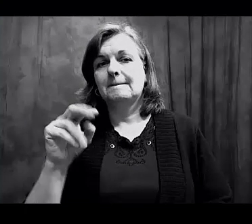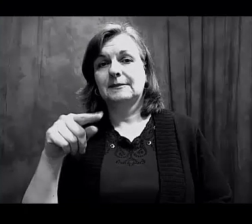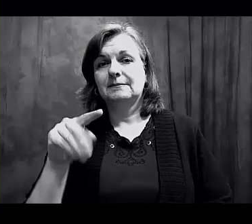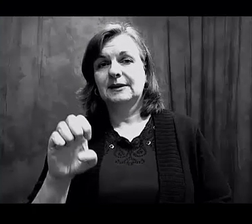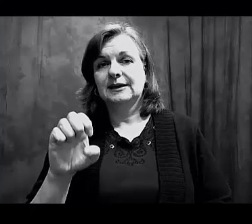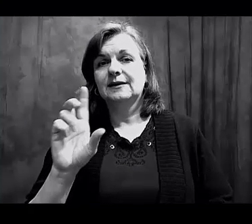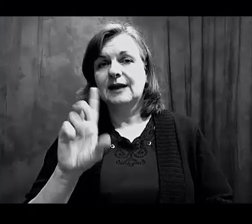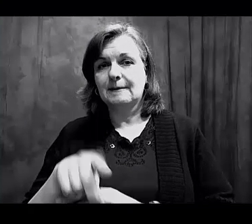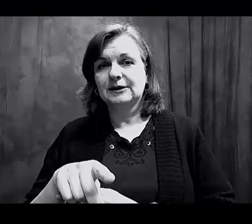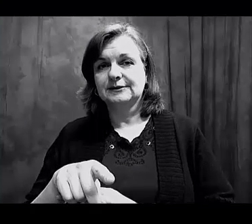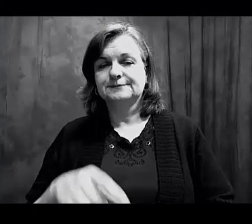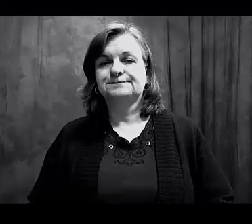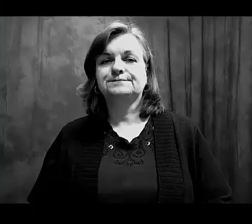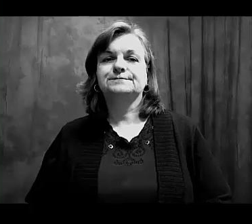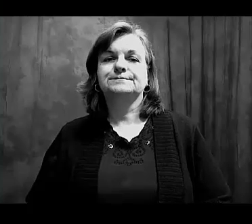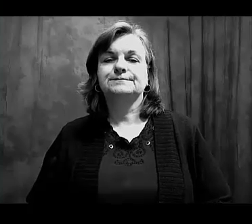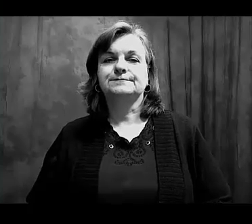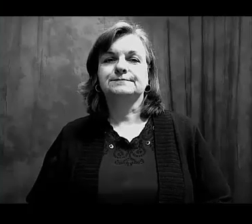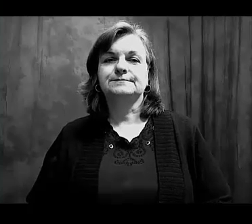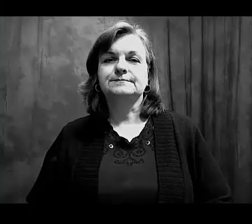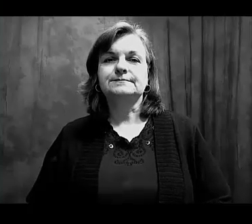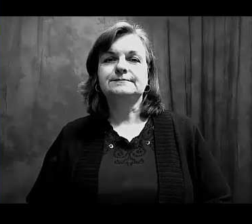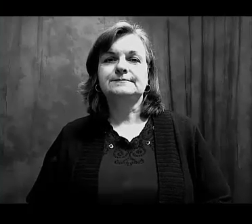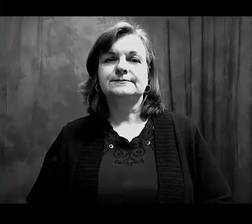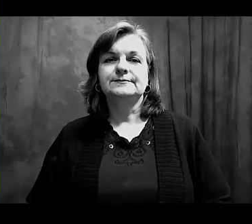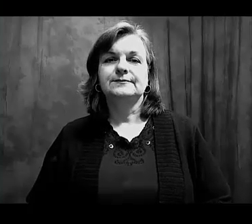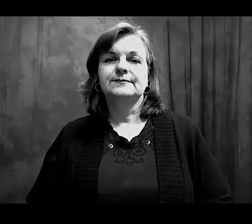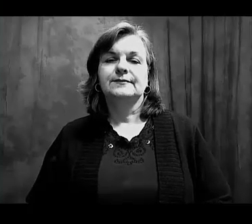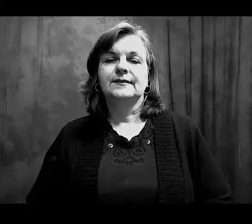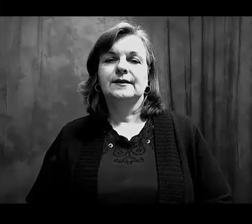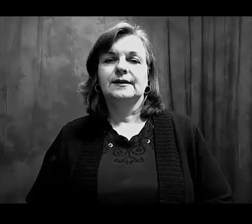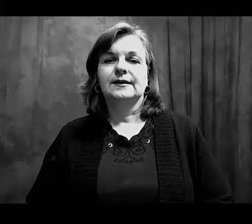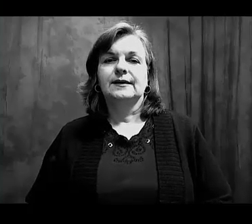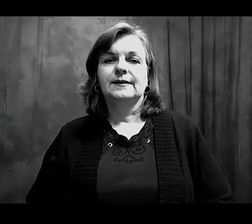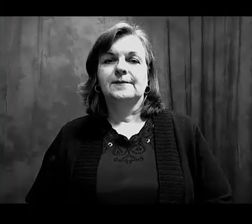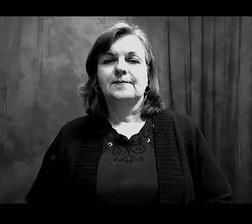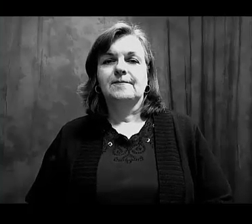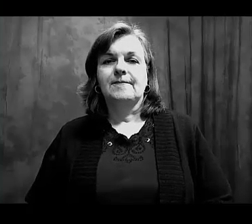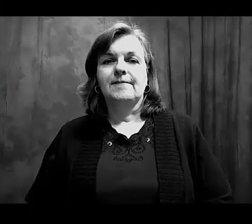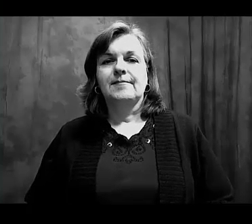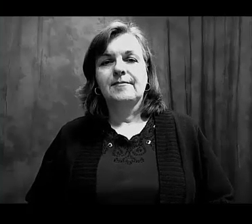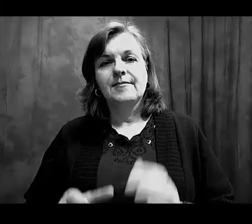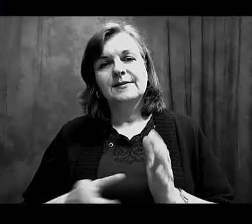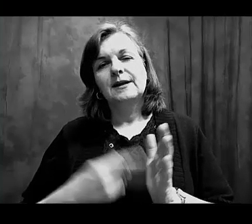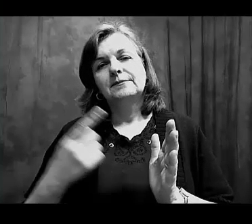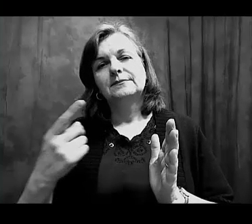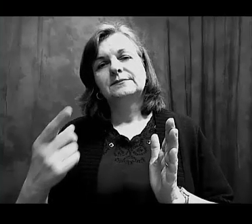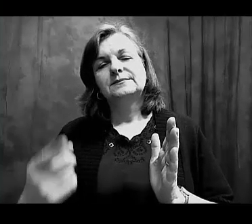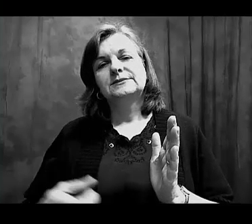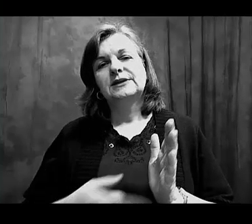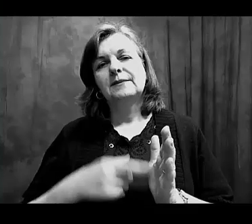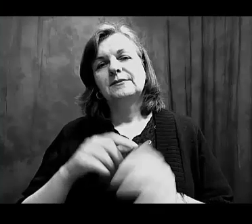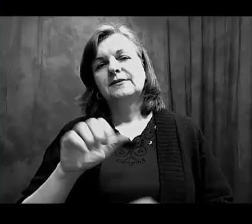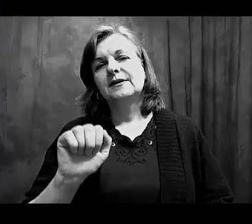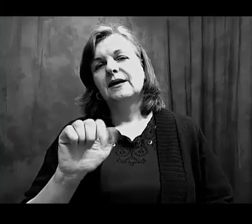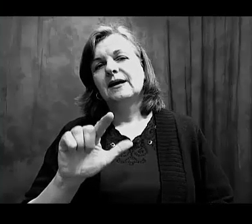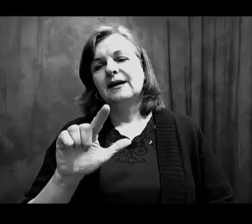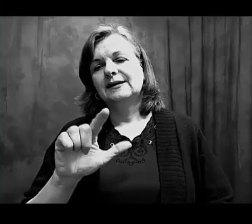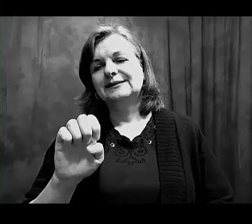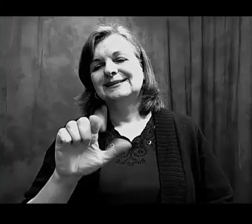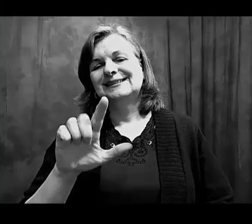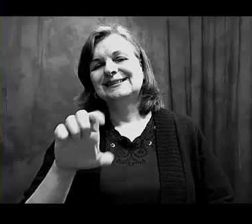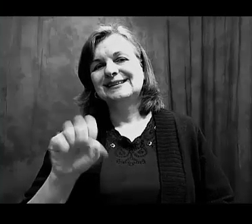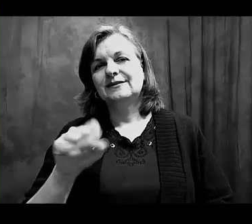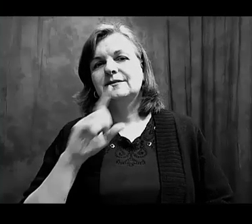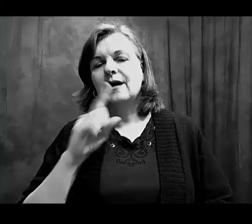Incomplete dominance. Now, we also have number of cases where we